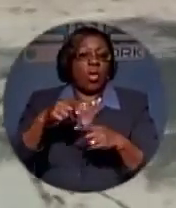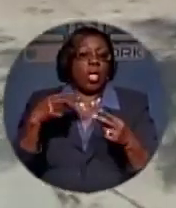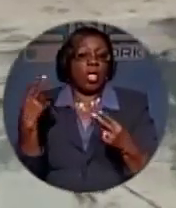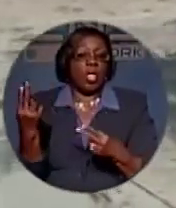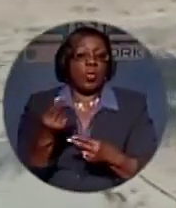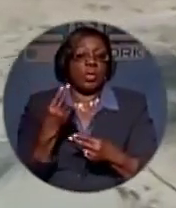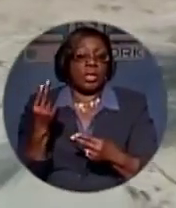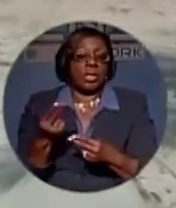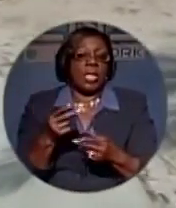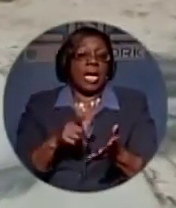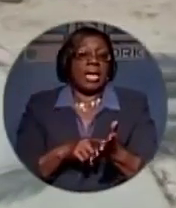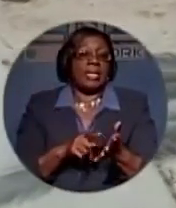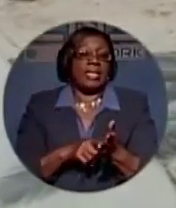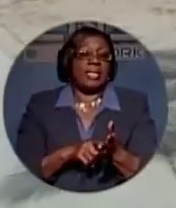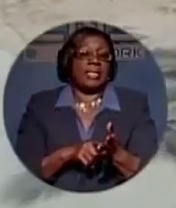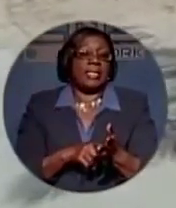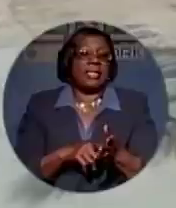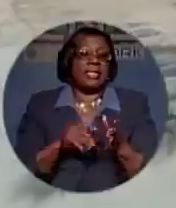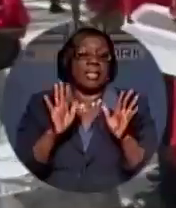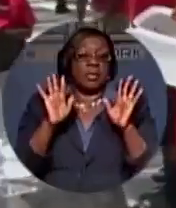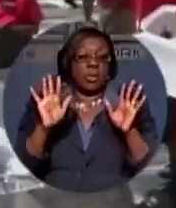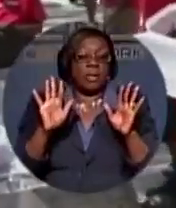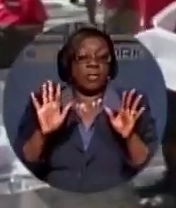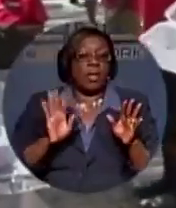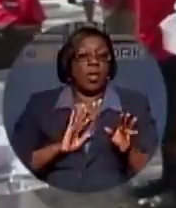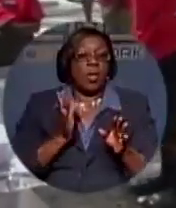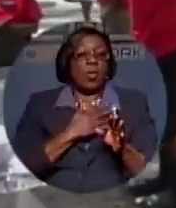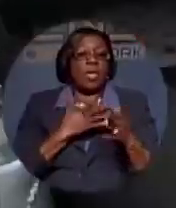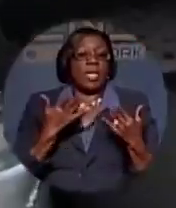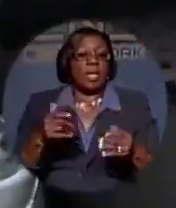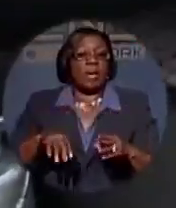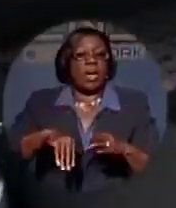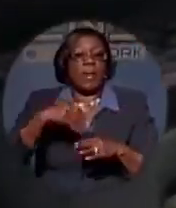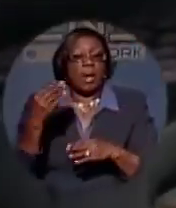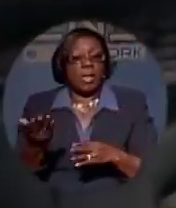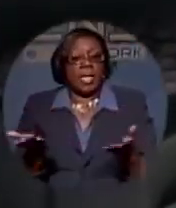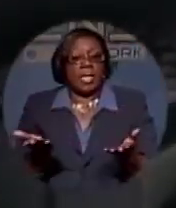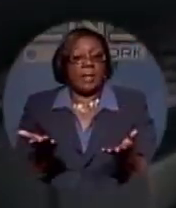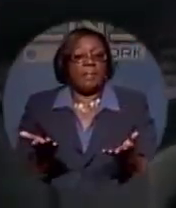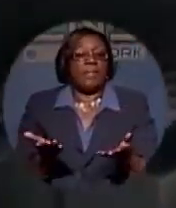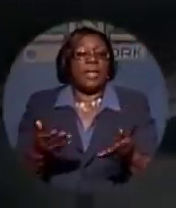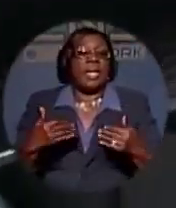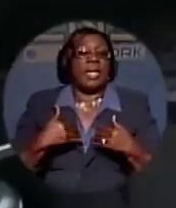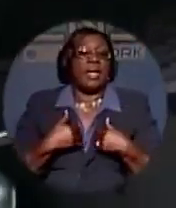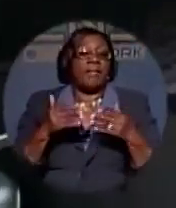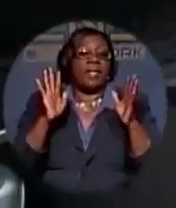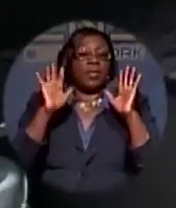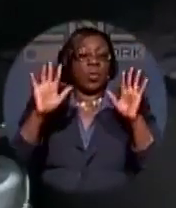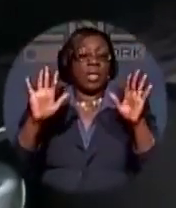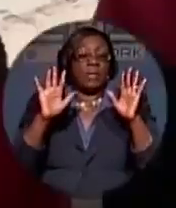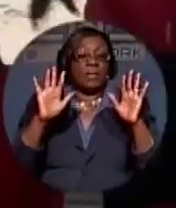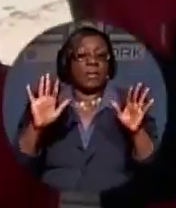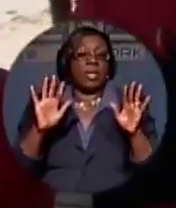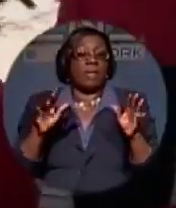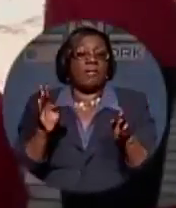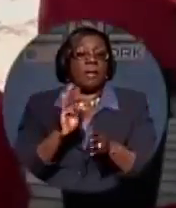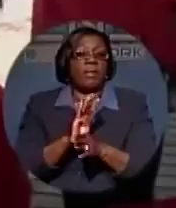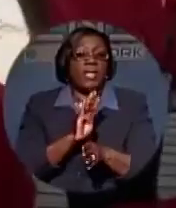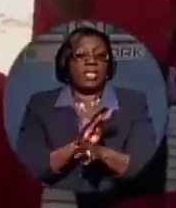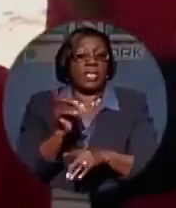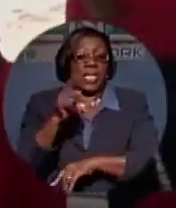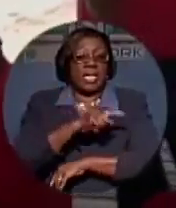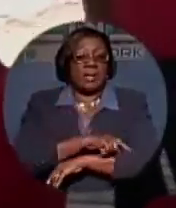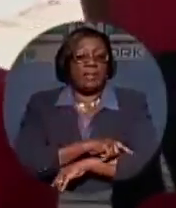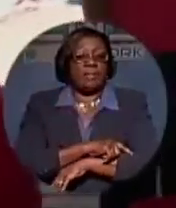And this is unbelievable that we now can come out here unimpeded and have this wonderful setting.